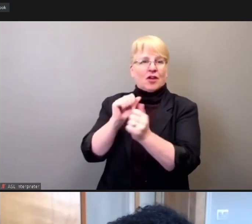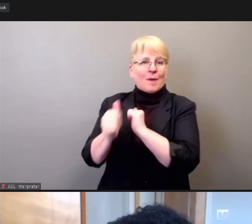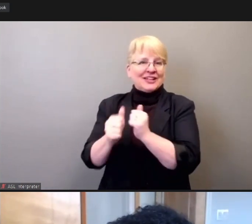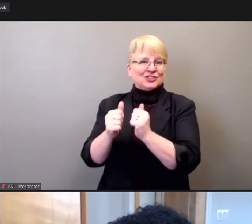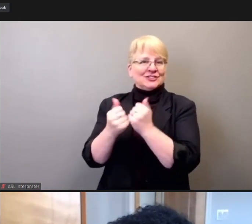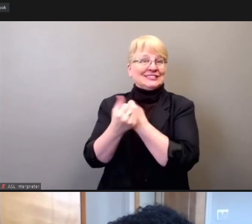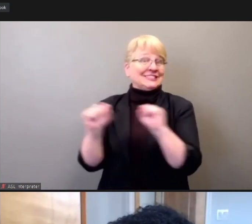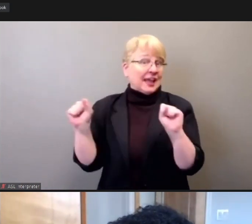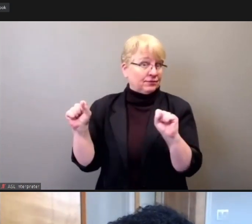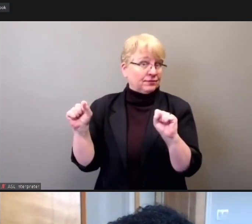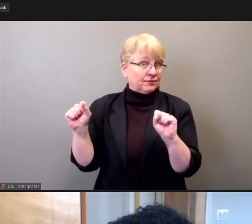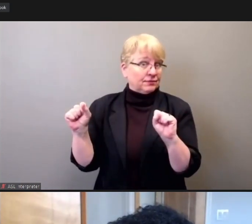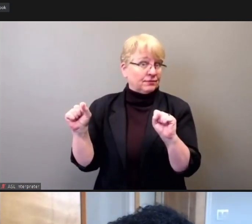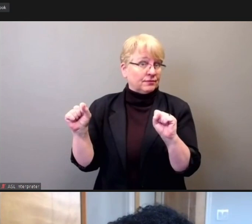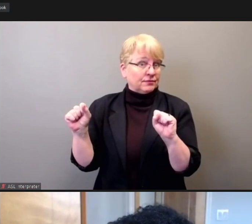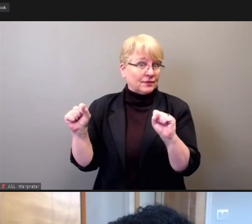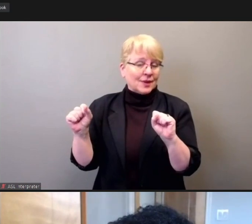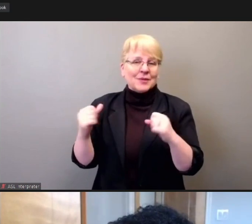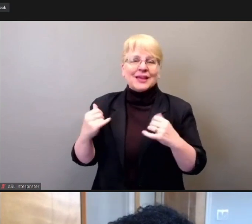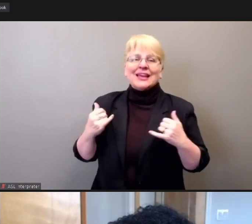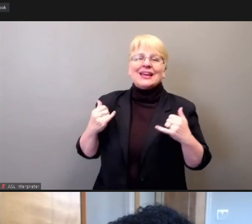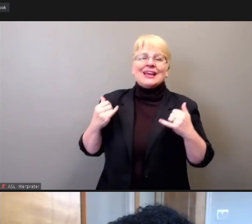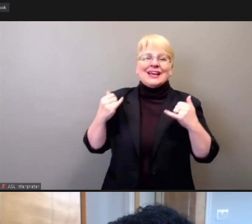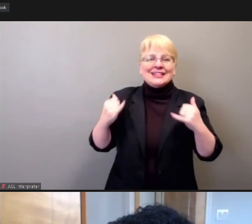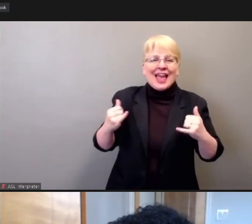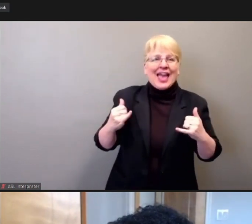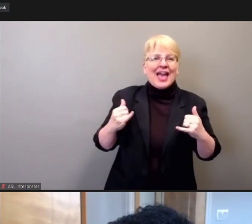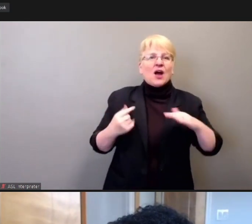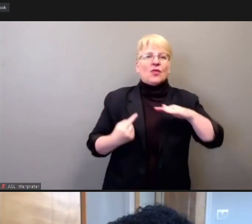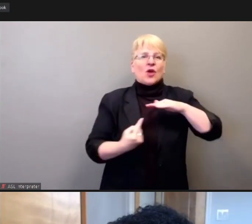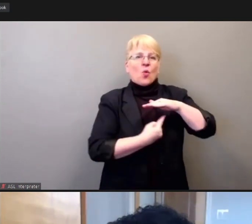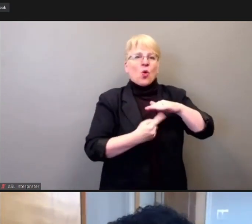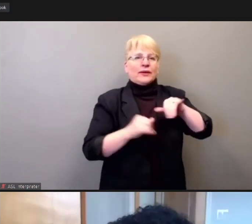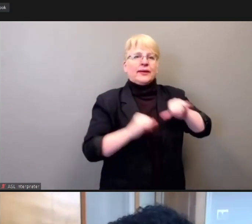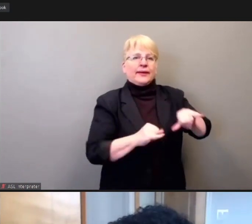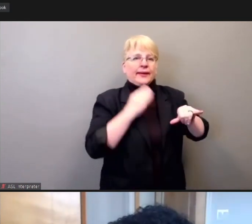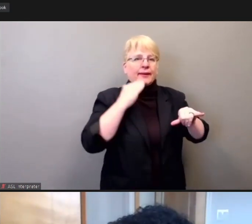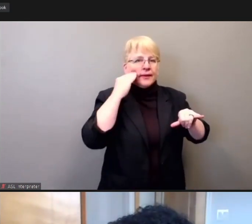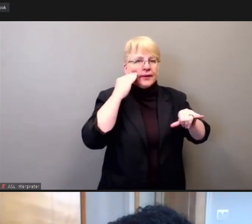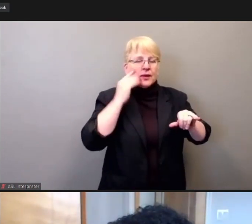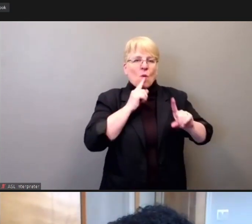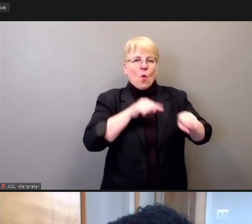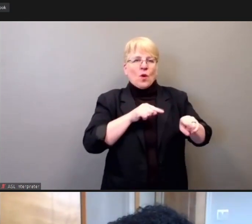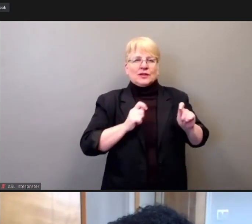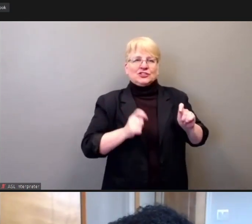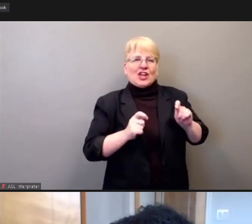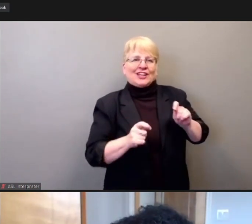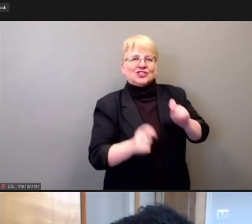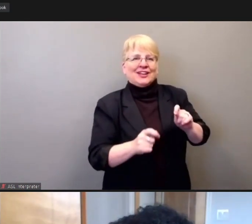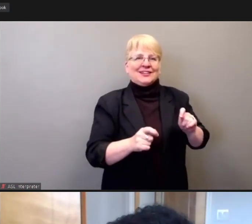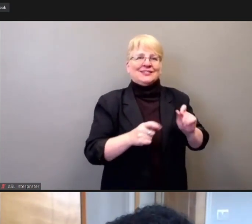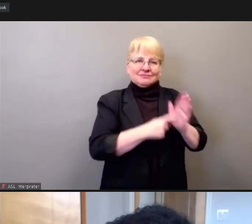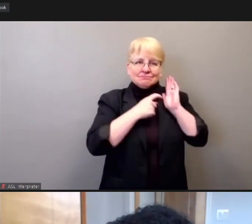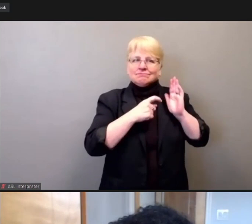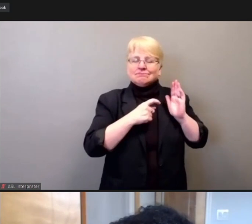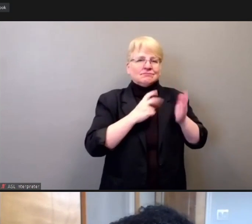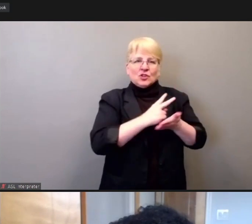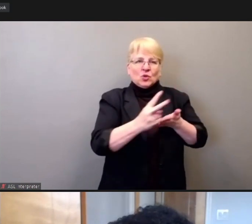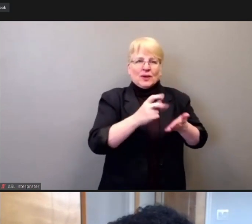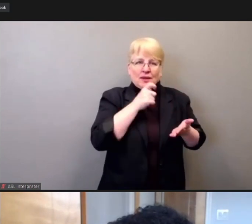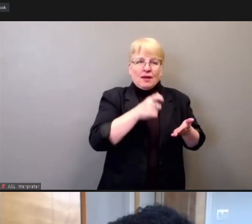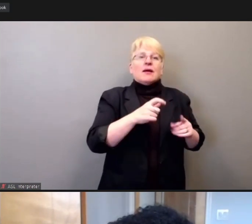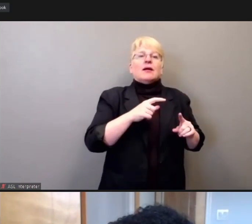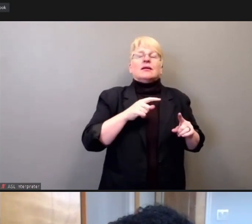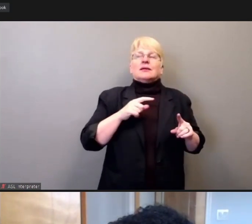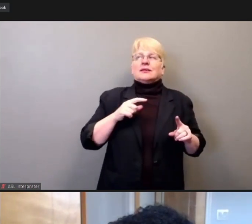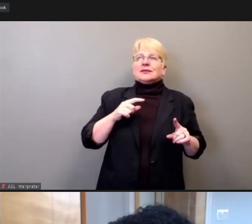we are changing the quarantine order and some other things, those opportunities can be reflected so that those